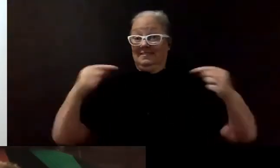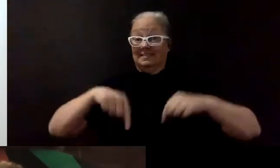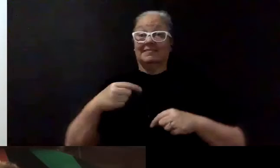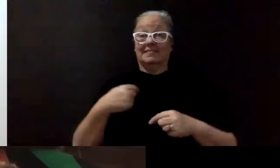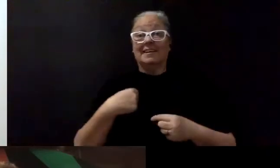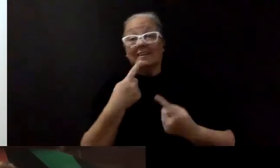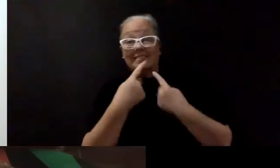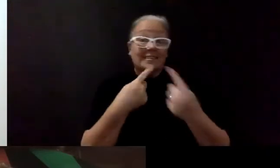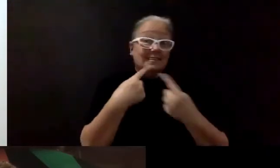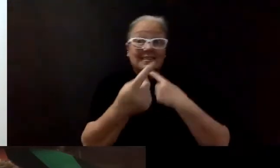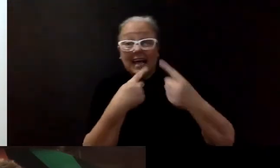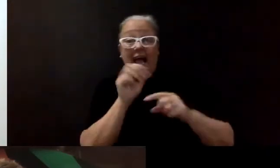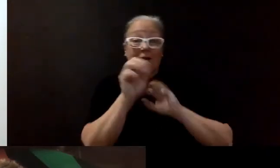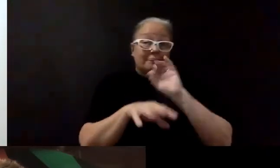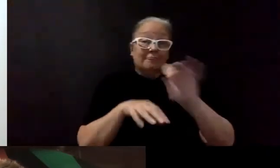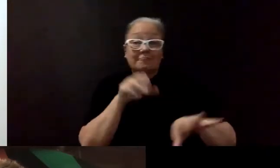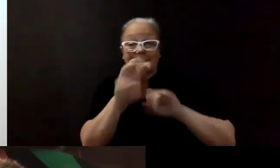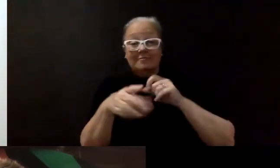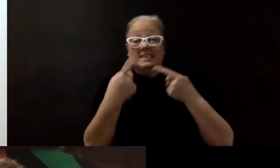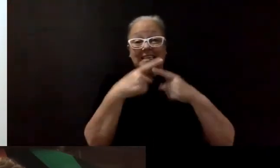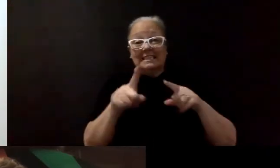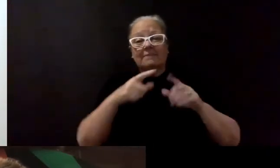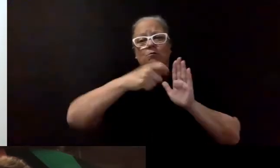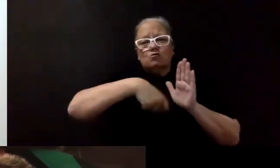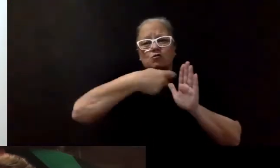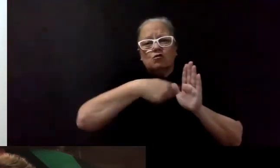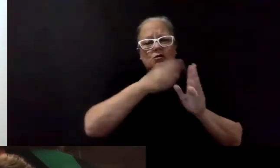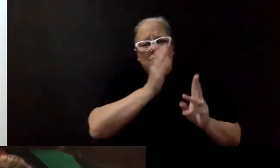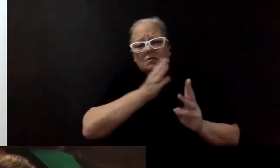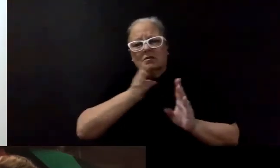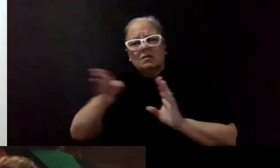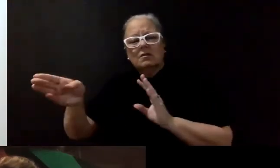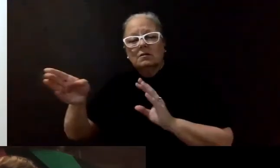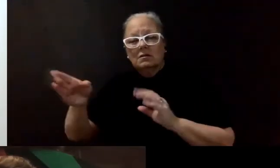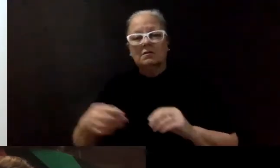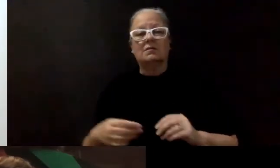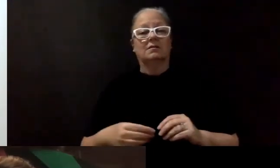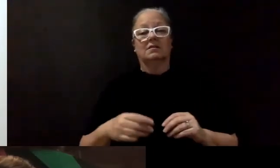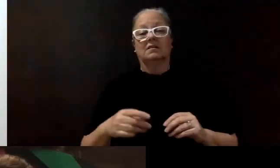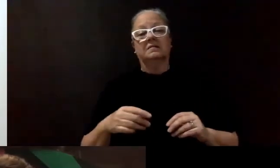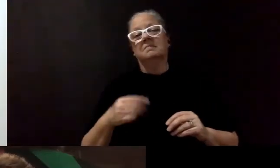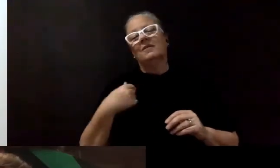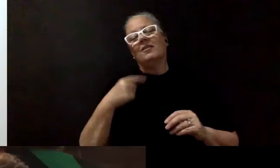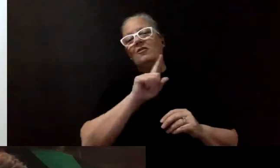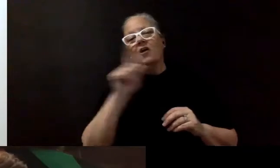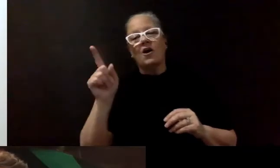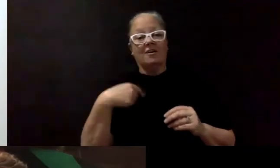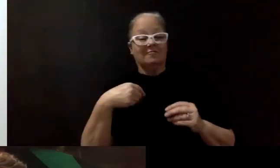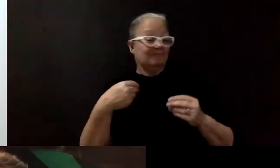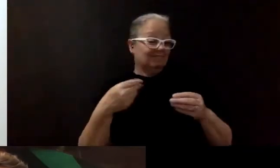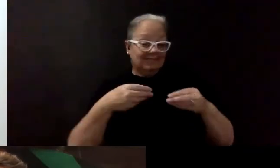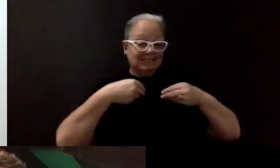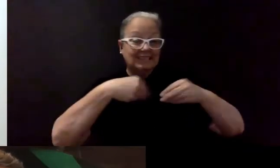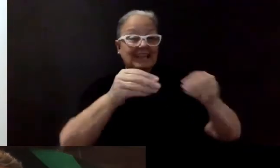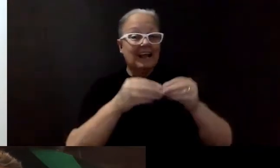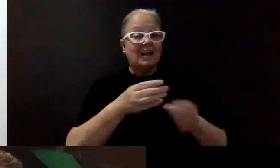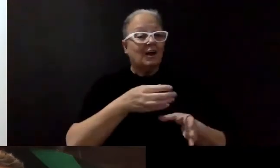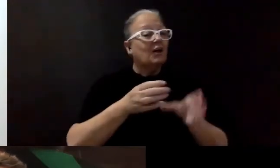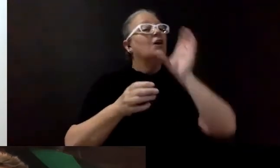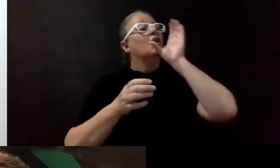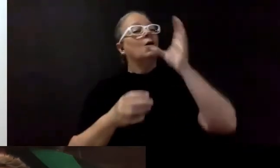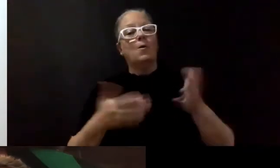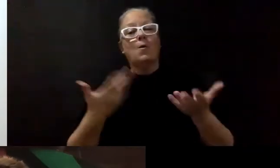about all of these different projects. We don't just sell a glass or a thing of bottled